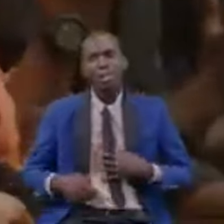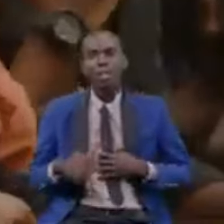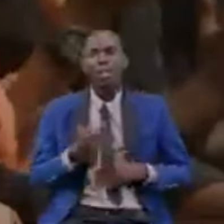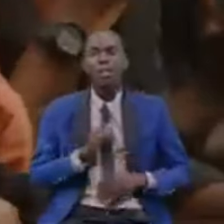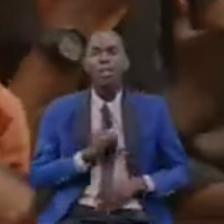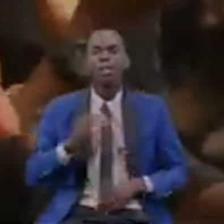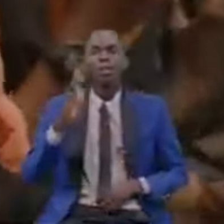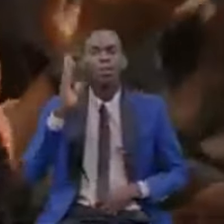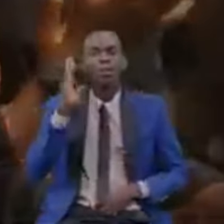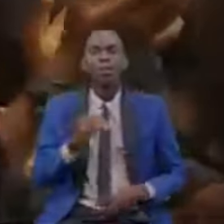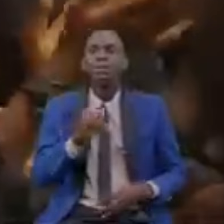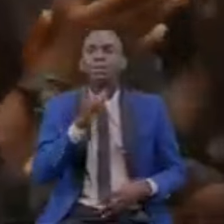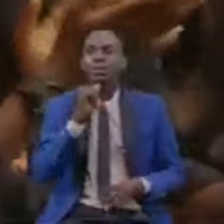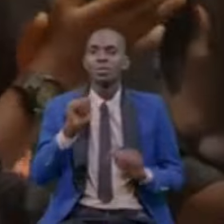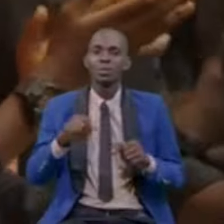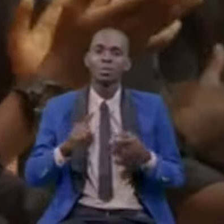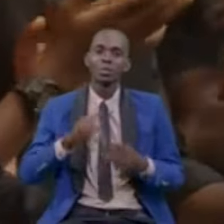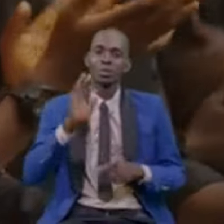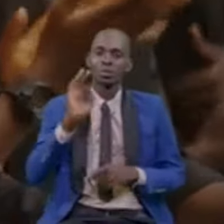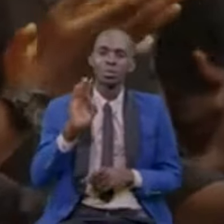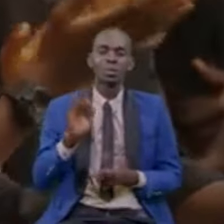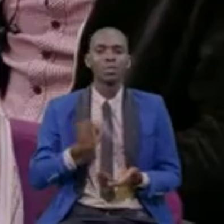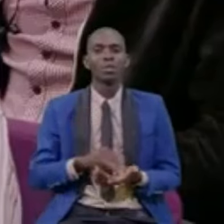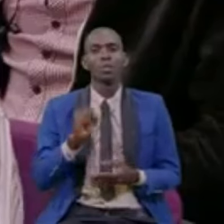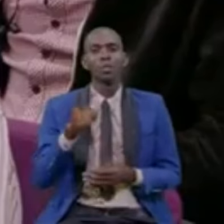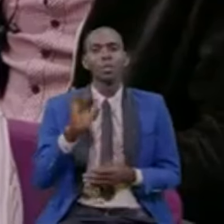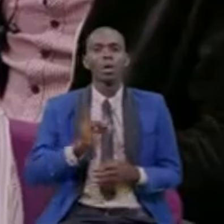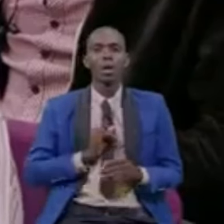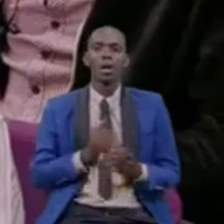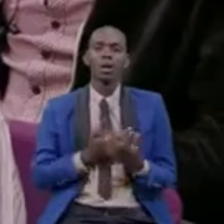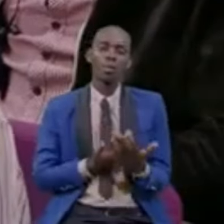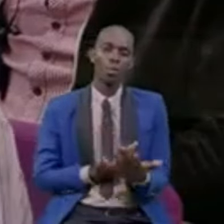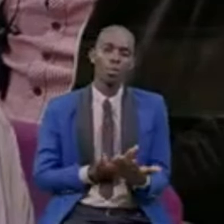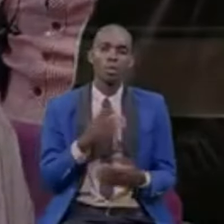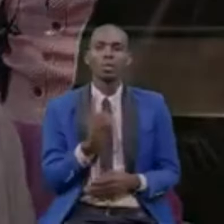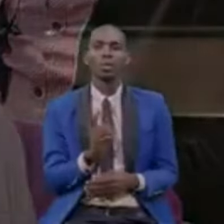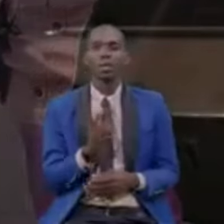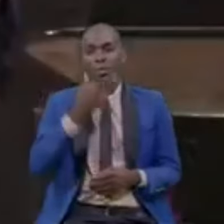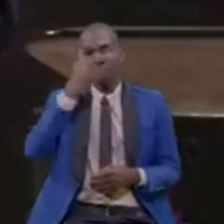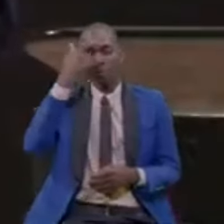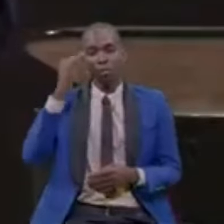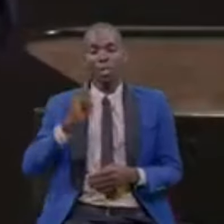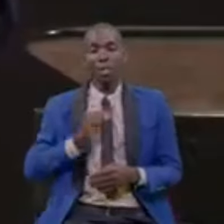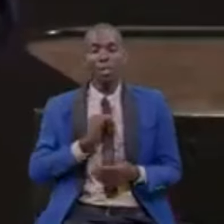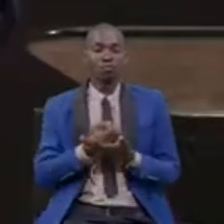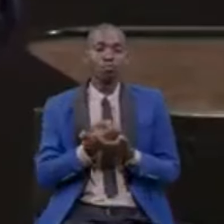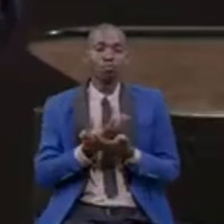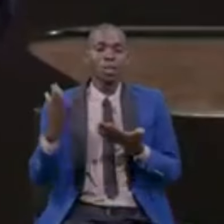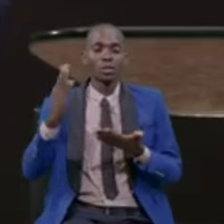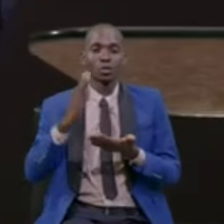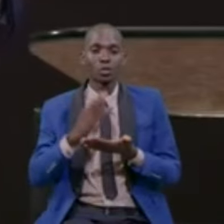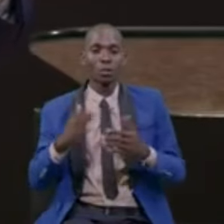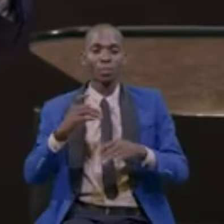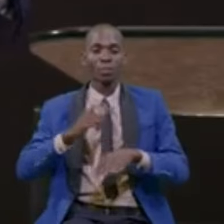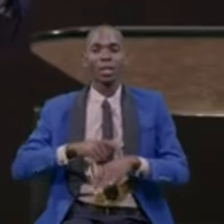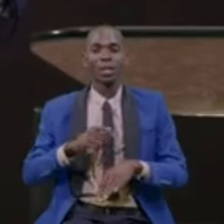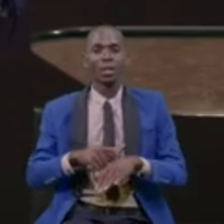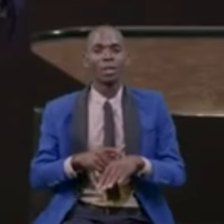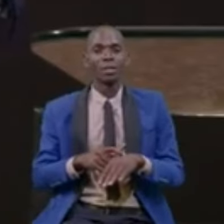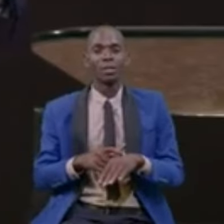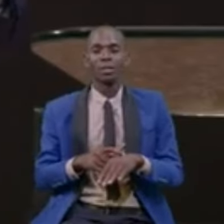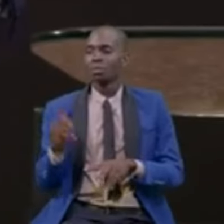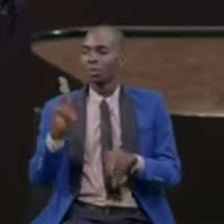not preach again. So I waited, and because I spent that time, they told you